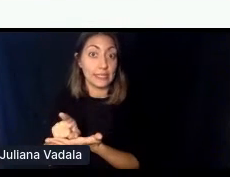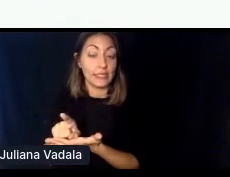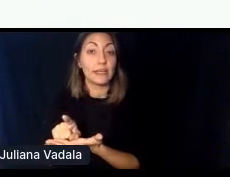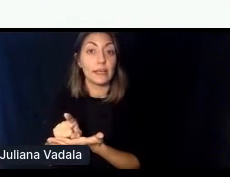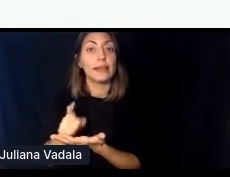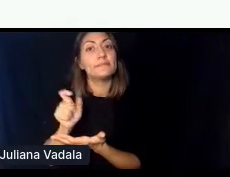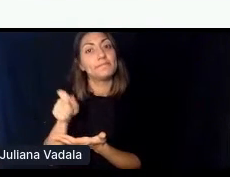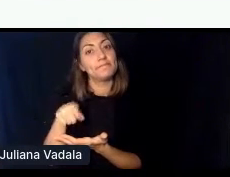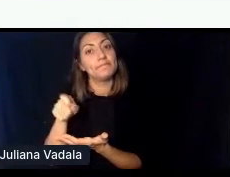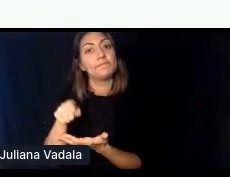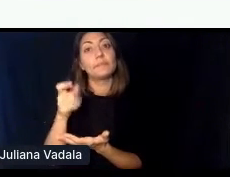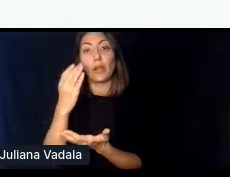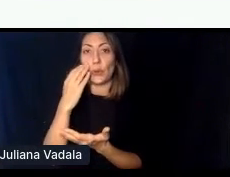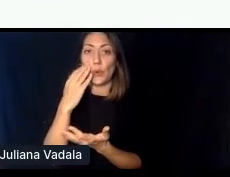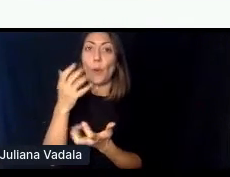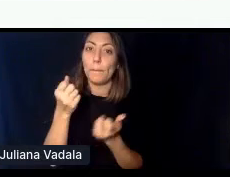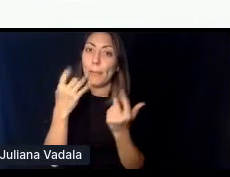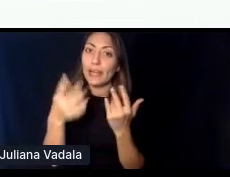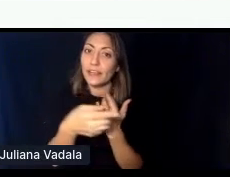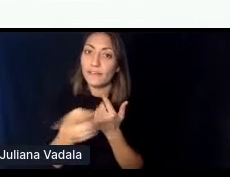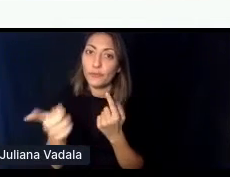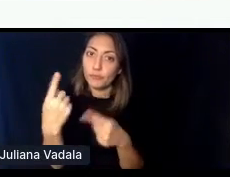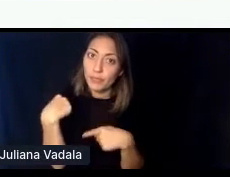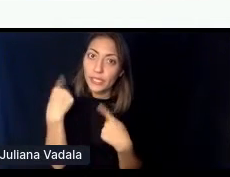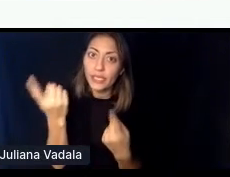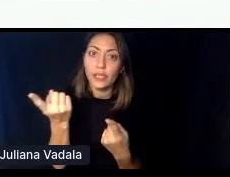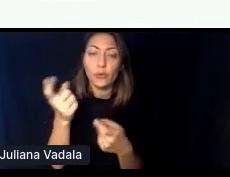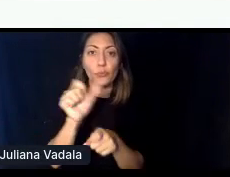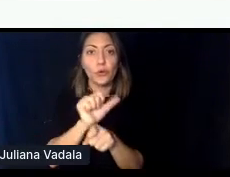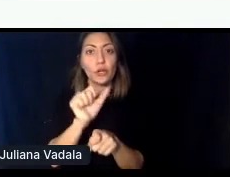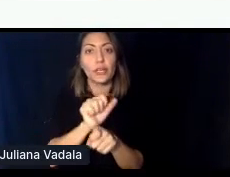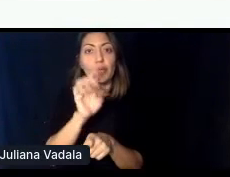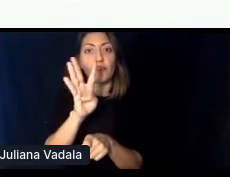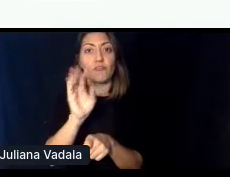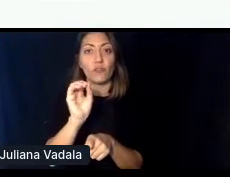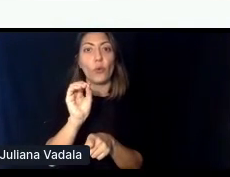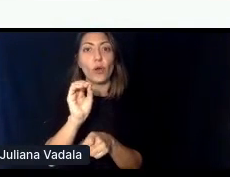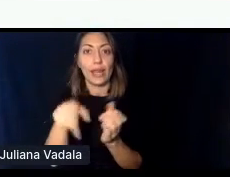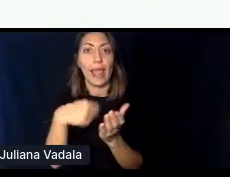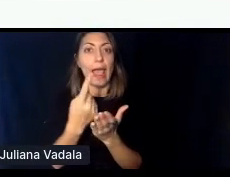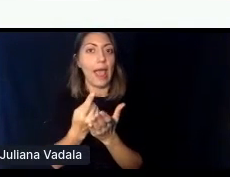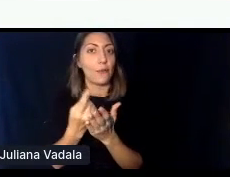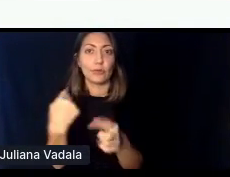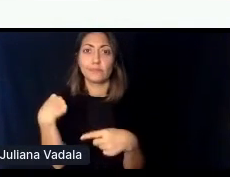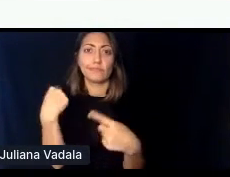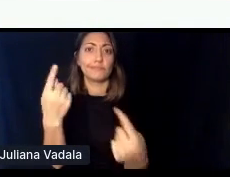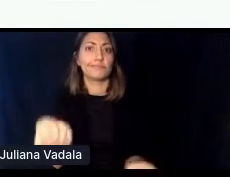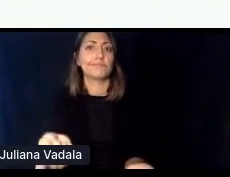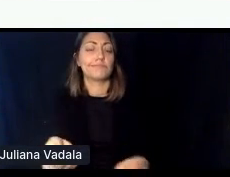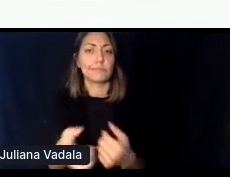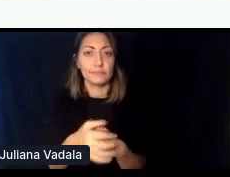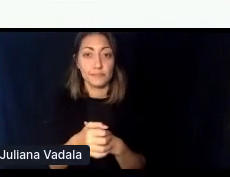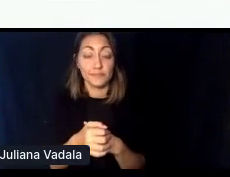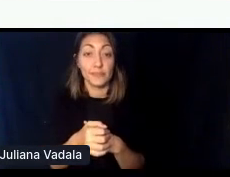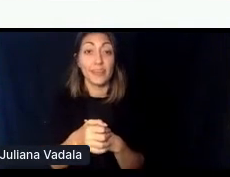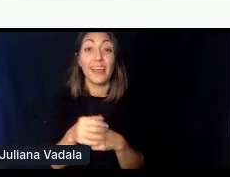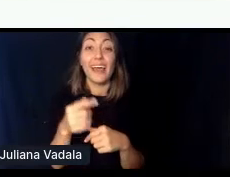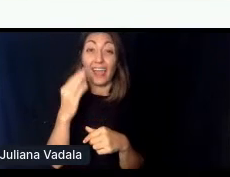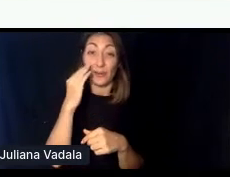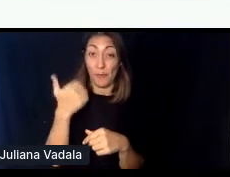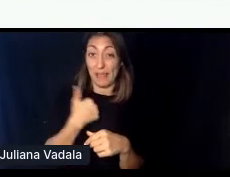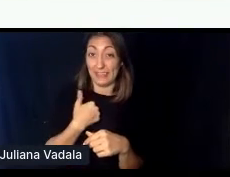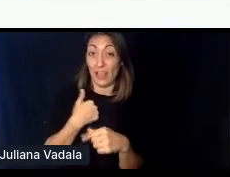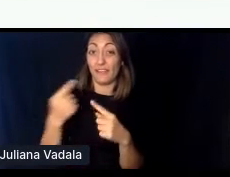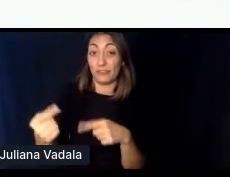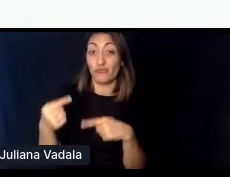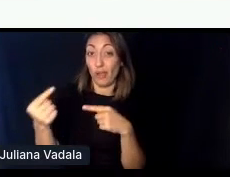happen like I want it to. So thank you for taking a moment to answer those questions. What I'd like